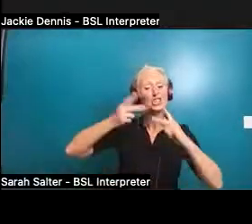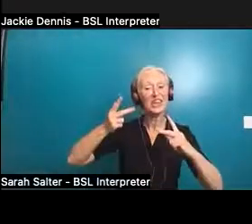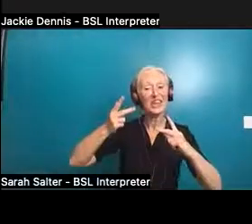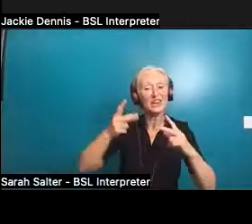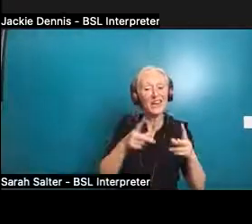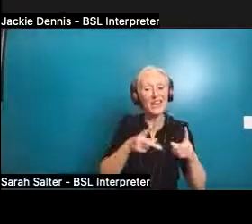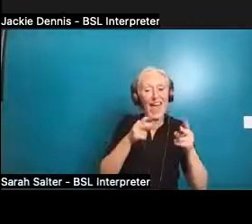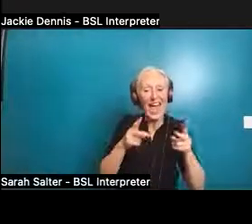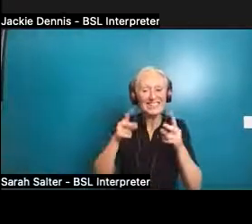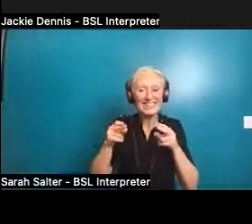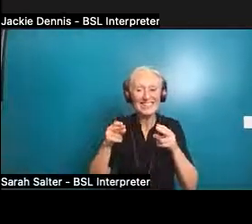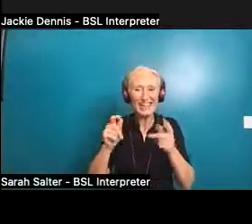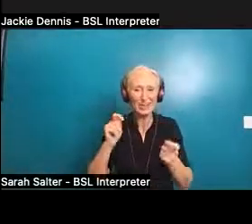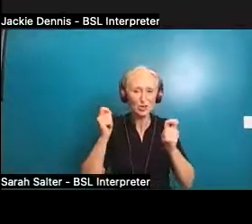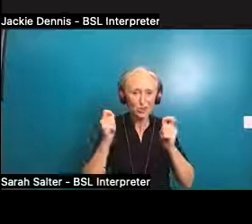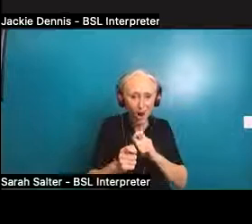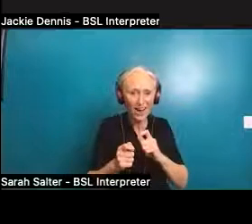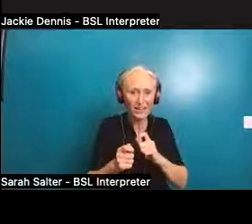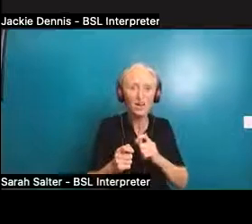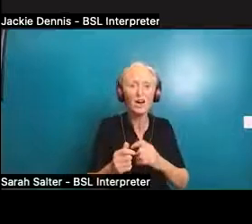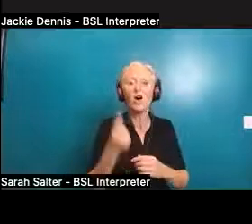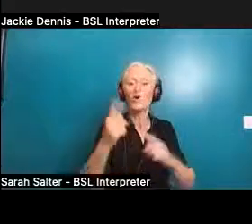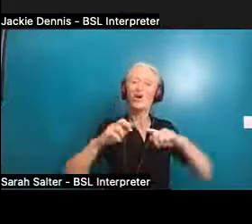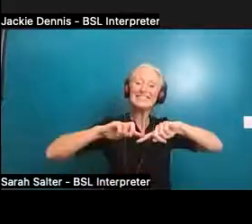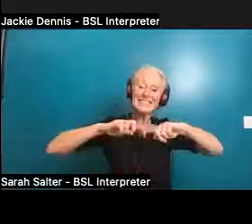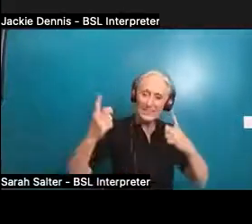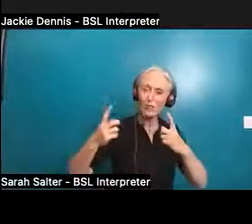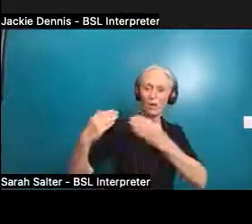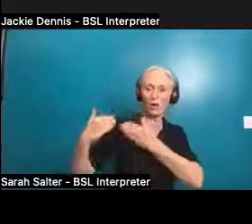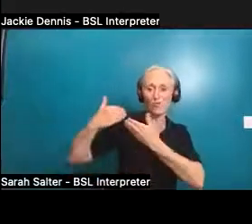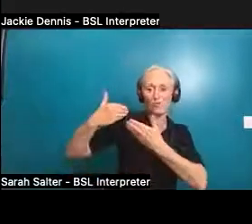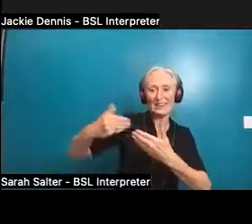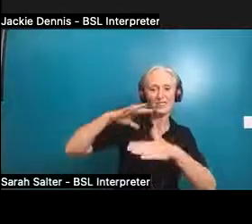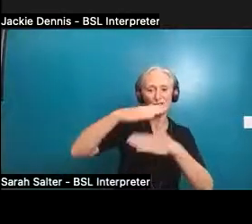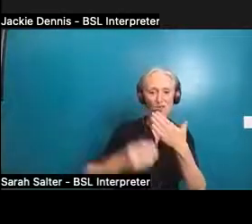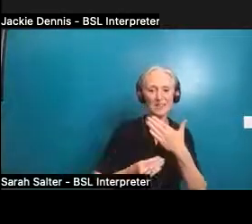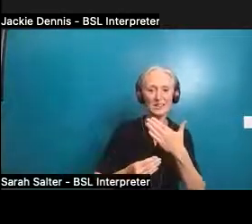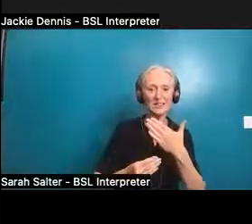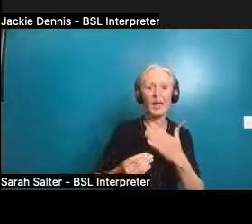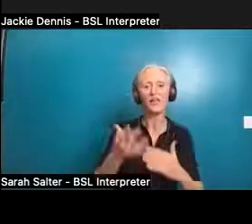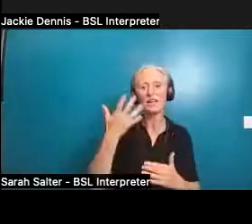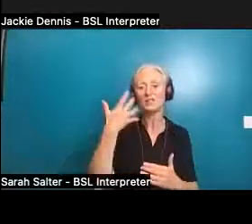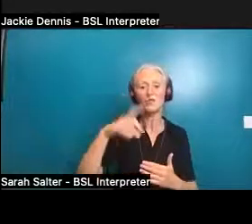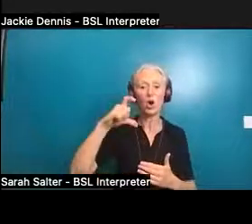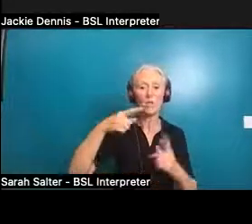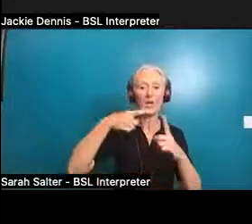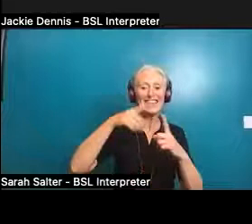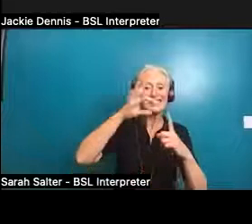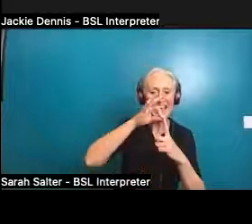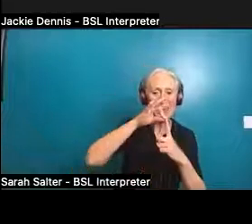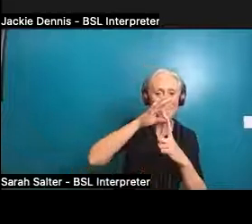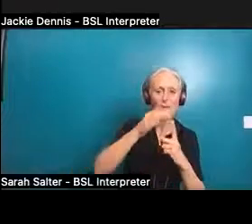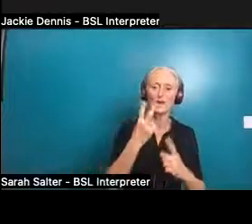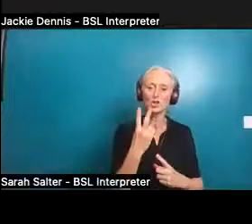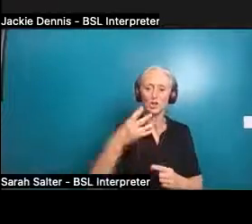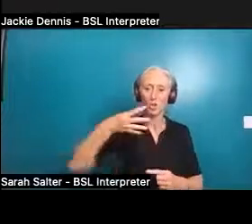retinal disease, Leber's congenital amaurosis, caused by a gene called CEP290. And we don't know what the results will be yet of that,